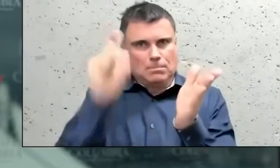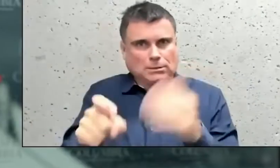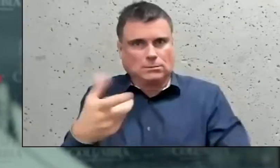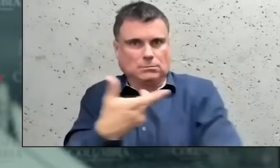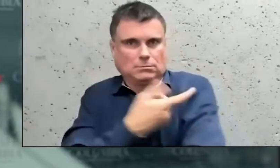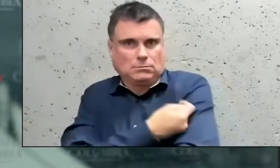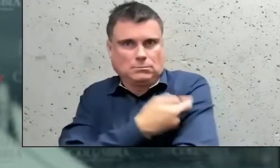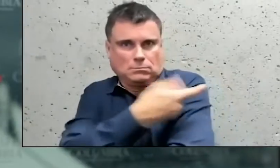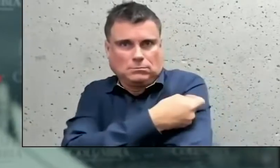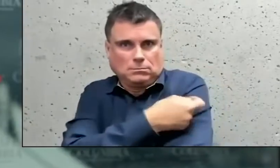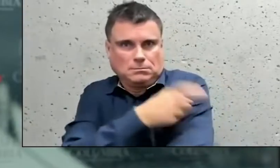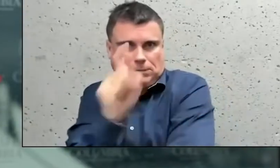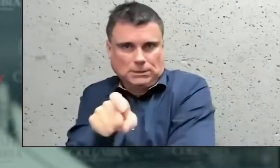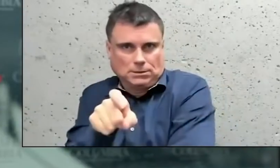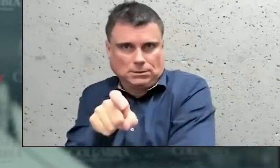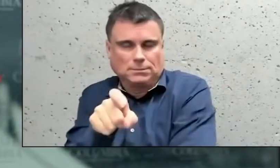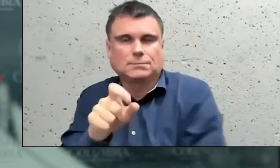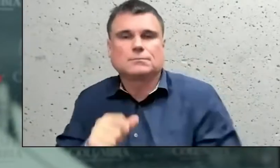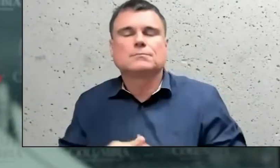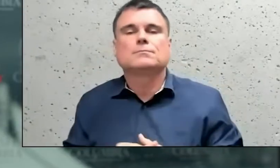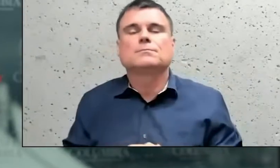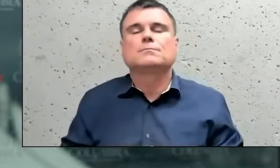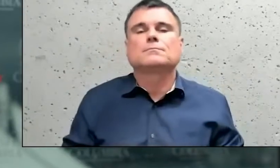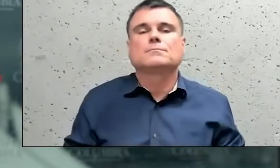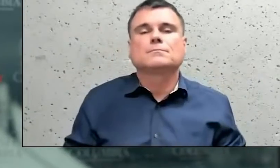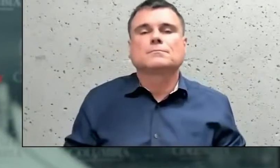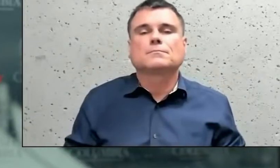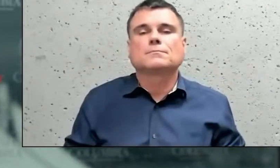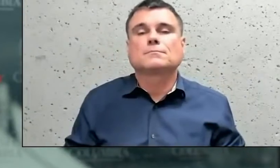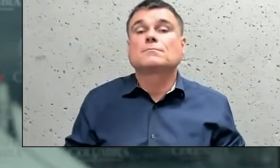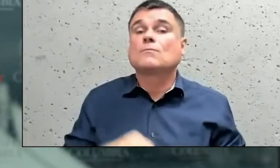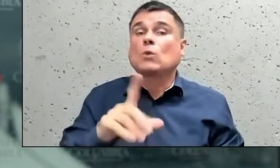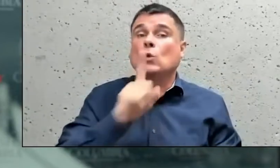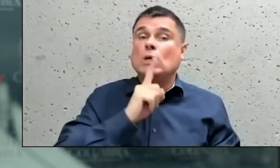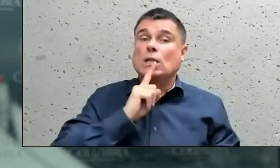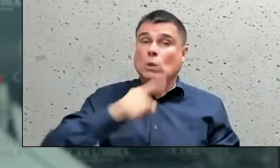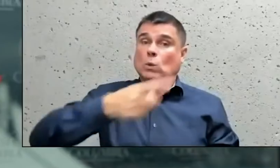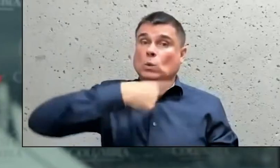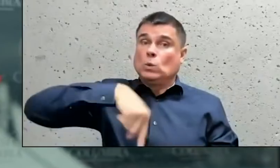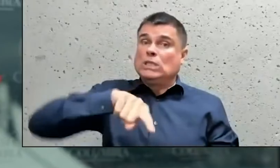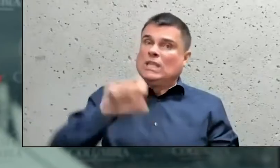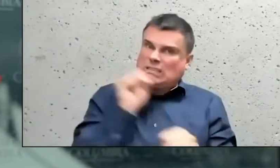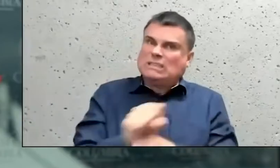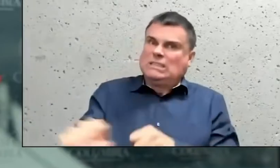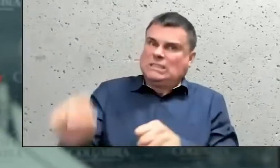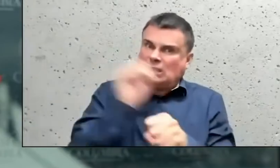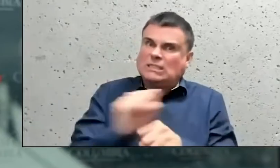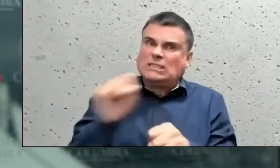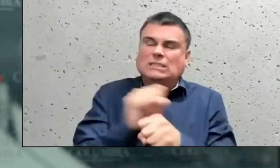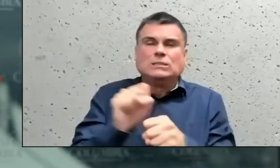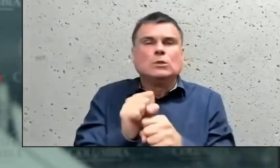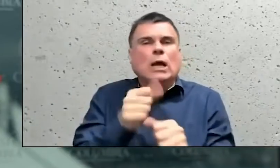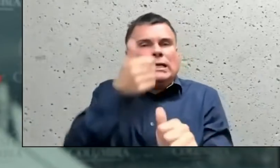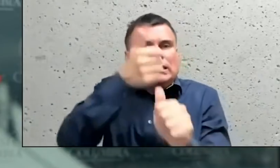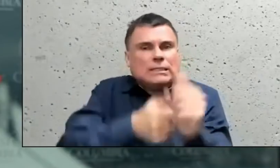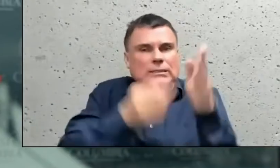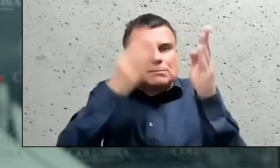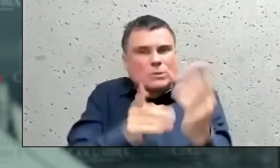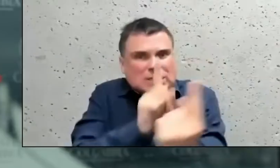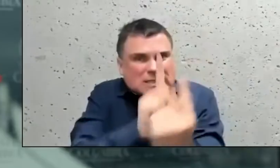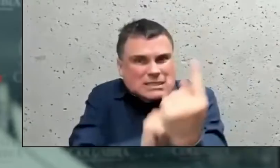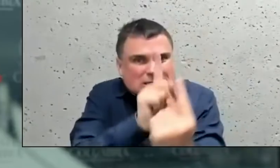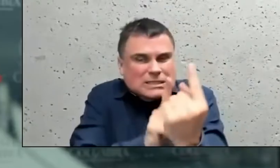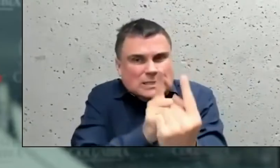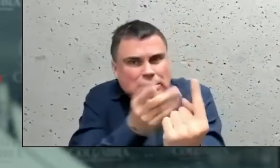reflects, I think, the significant effort by healthcare workers and the system to ensure that people